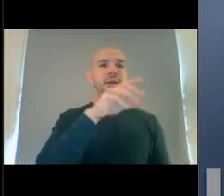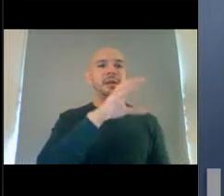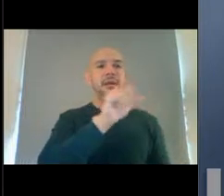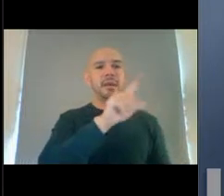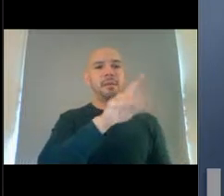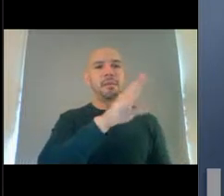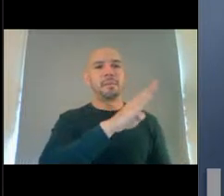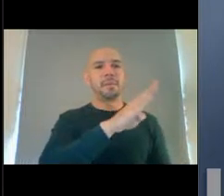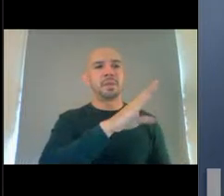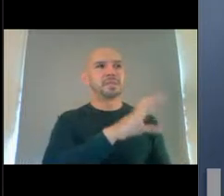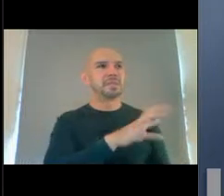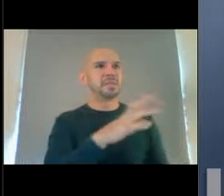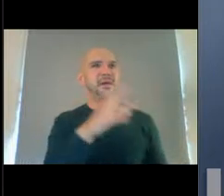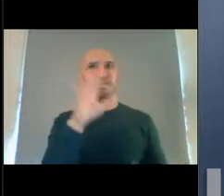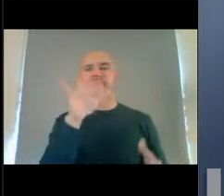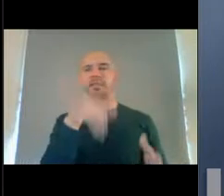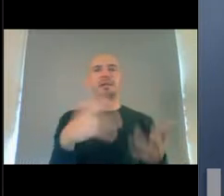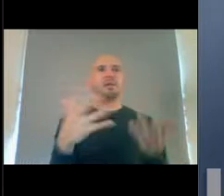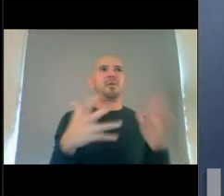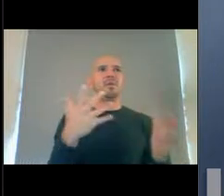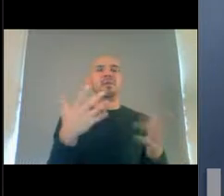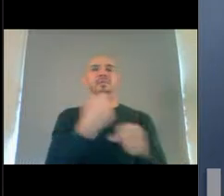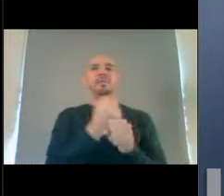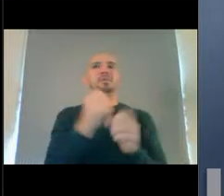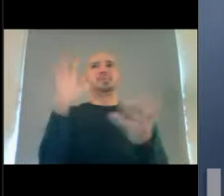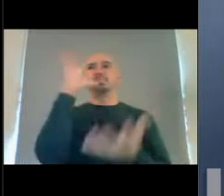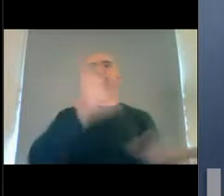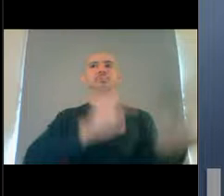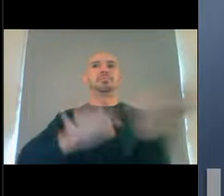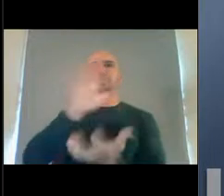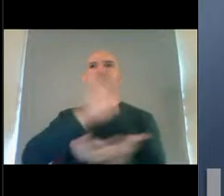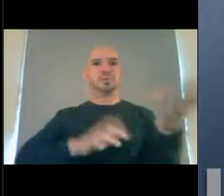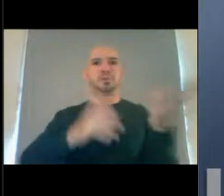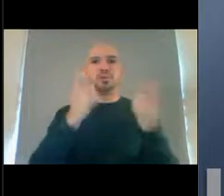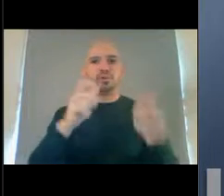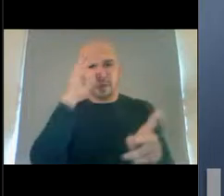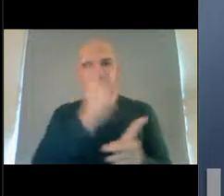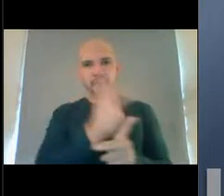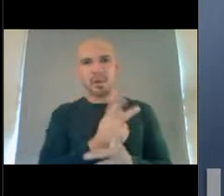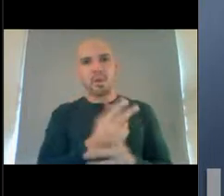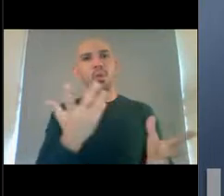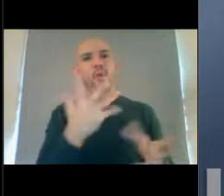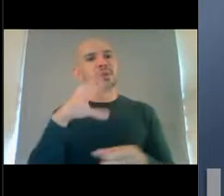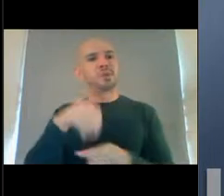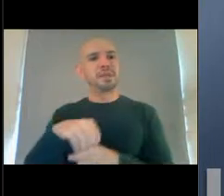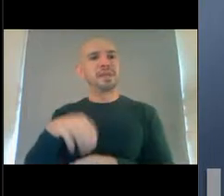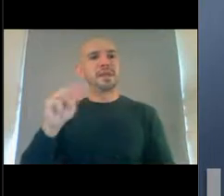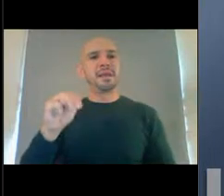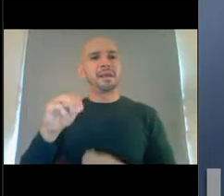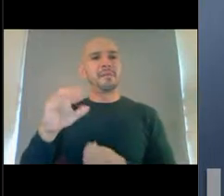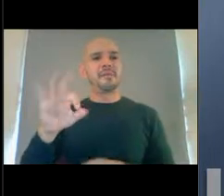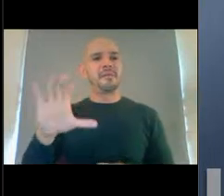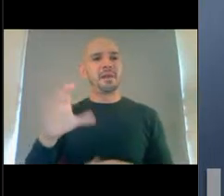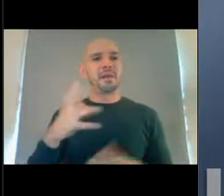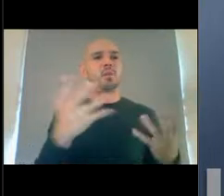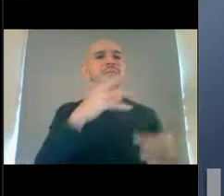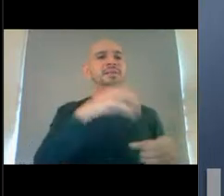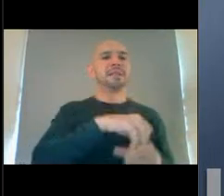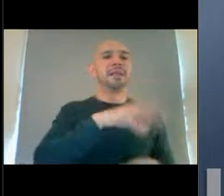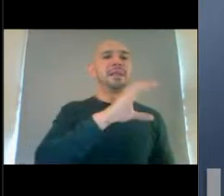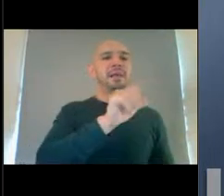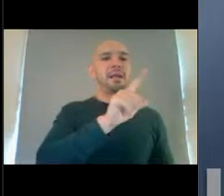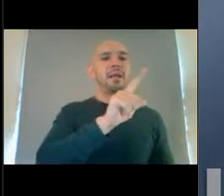down a rabbit hole in hannah too to figure out what's in what's in mfact and what can be in cal bc so that we